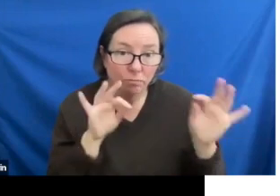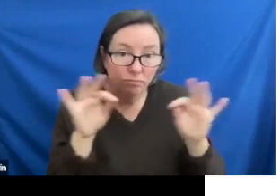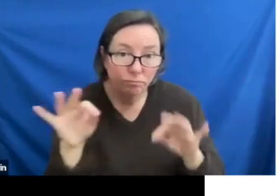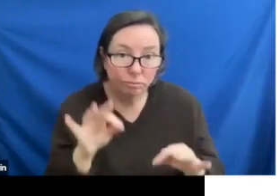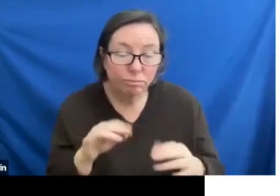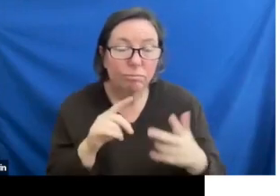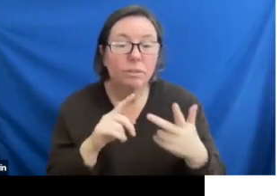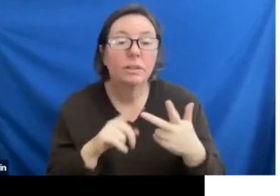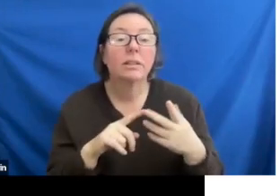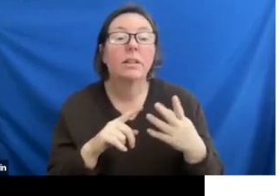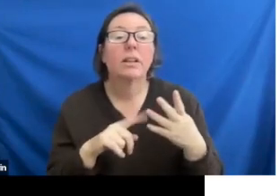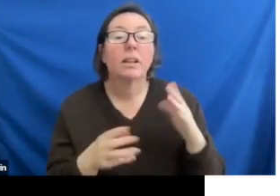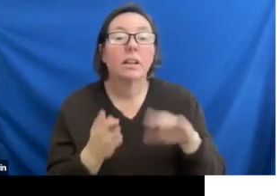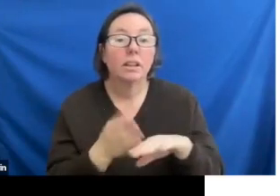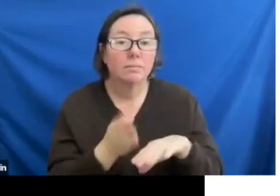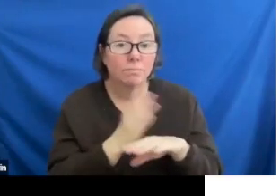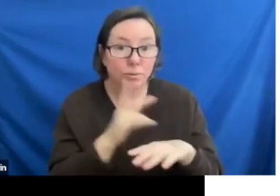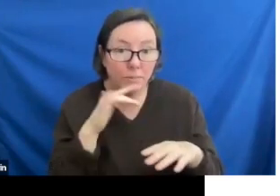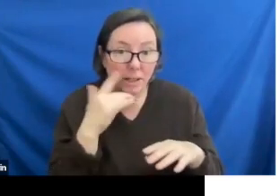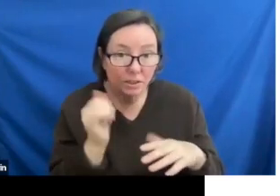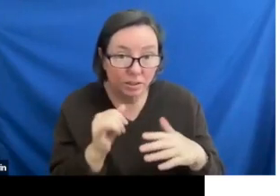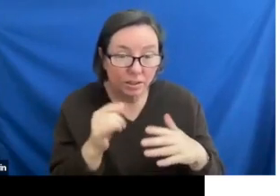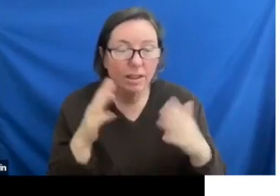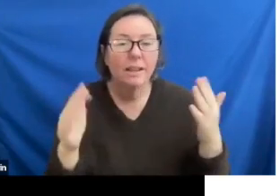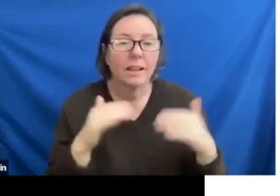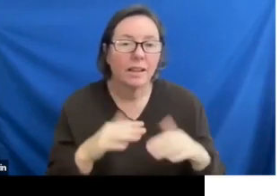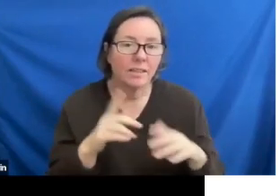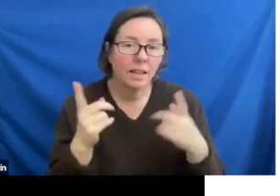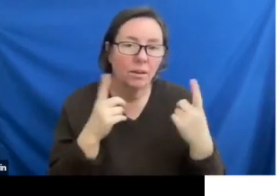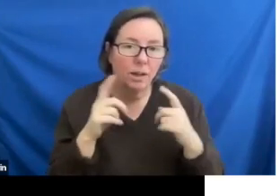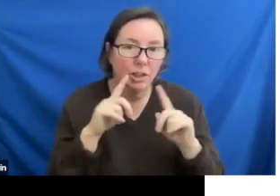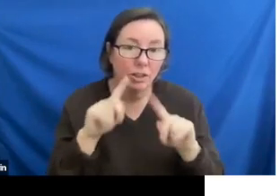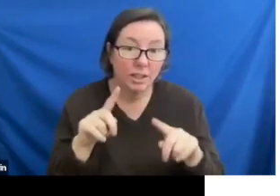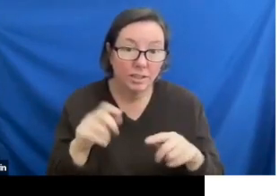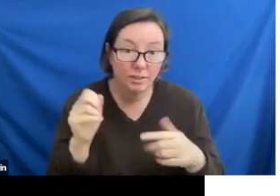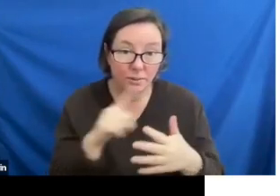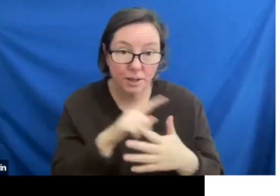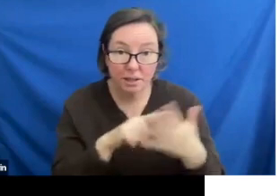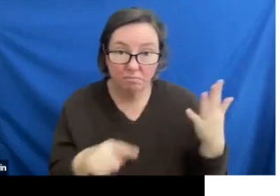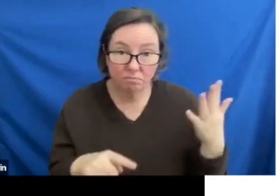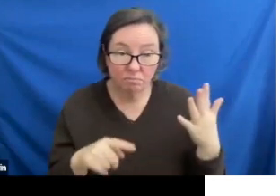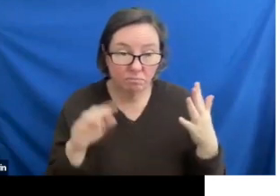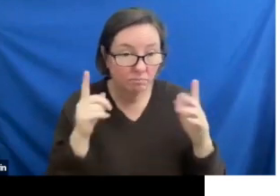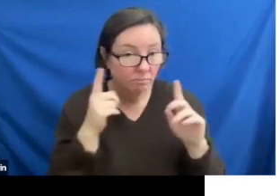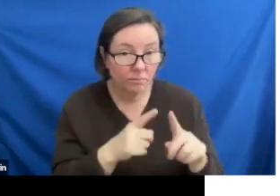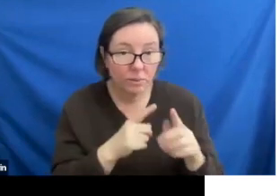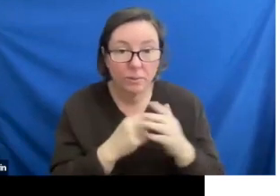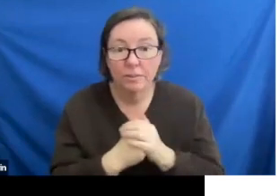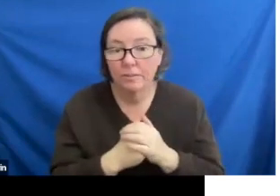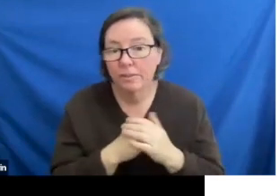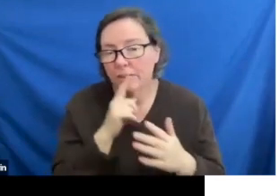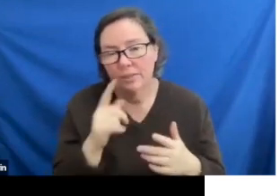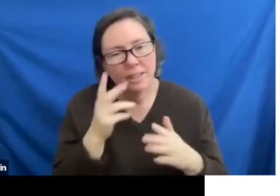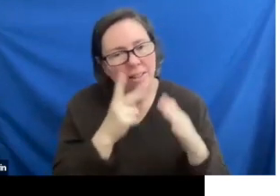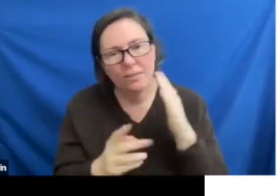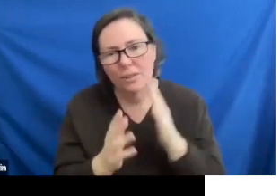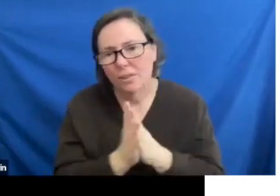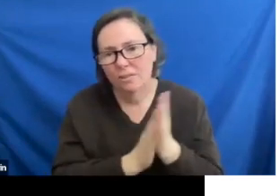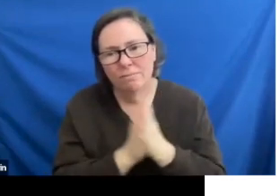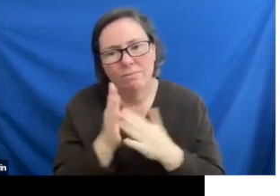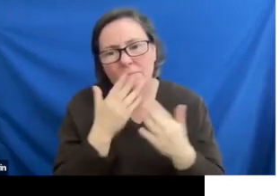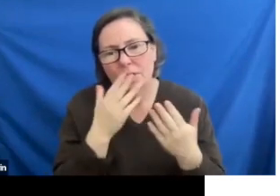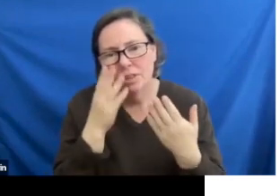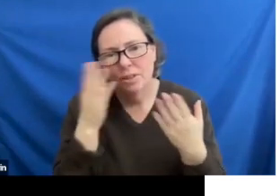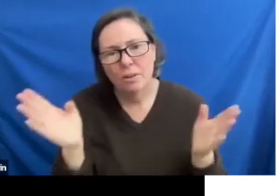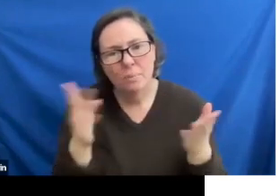improvements, and then we'll open it up for Q&A as well. So really look forward to a great conversation.